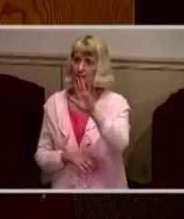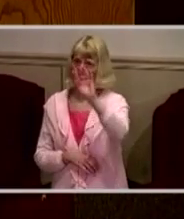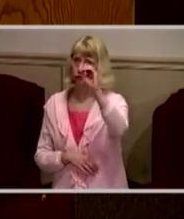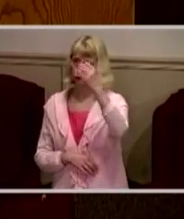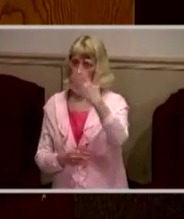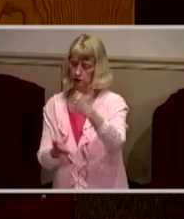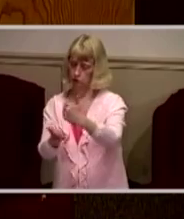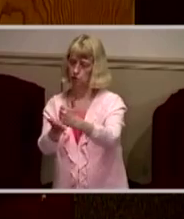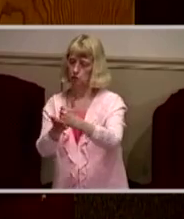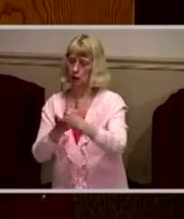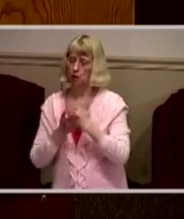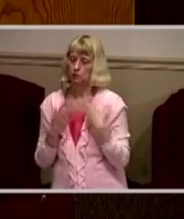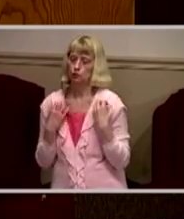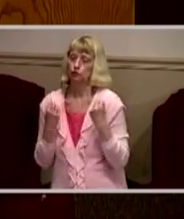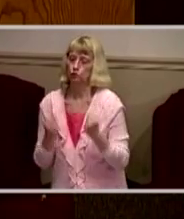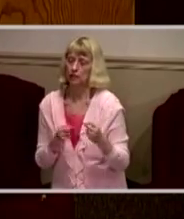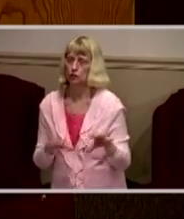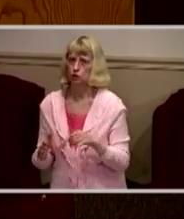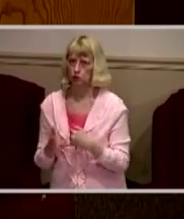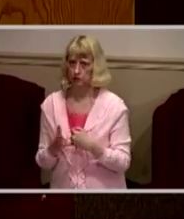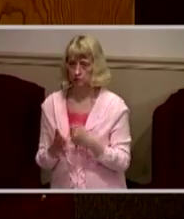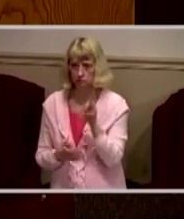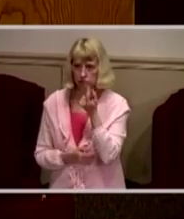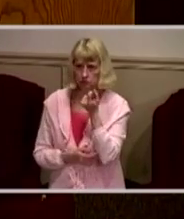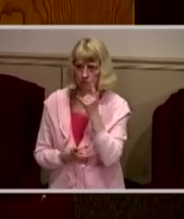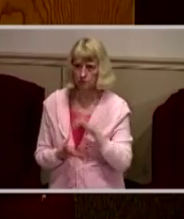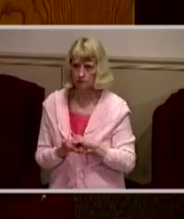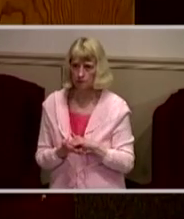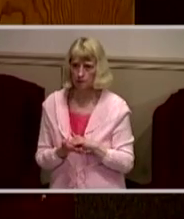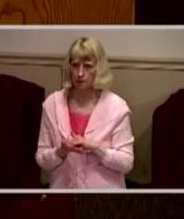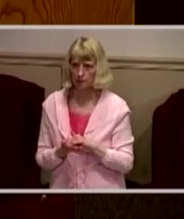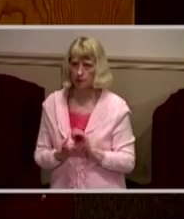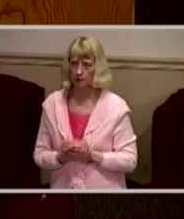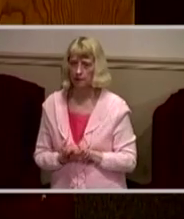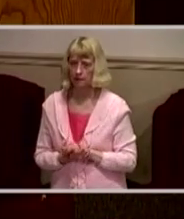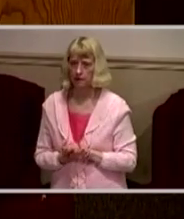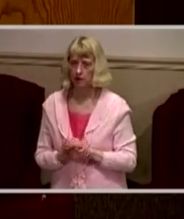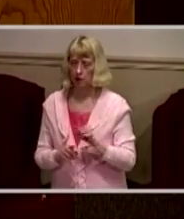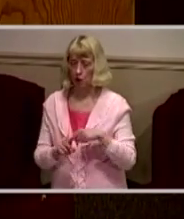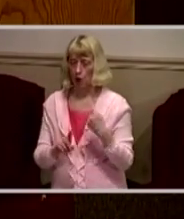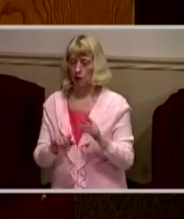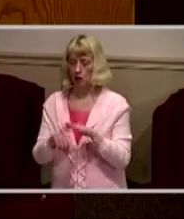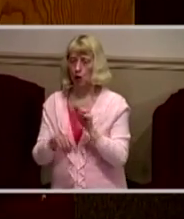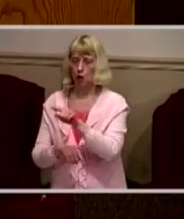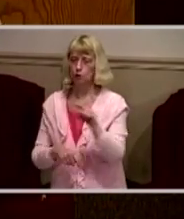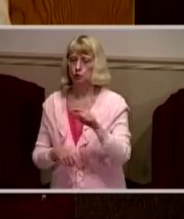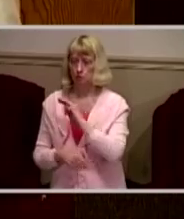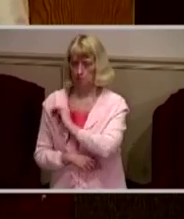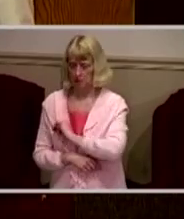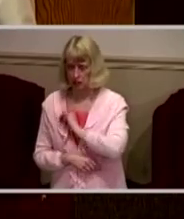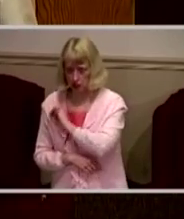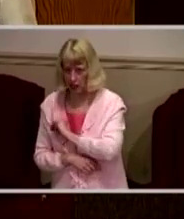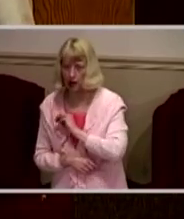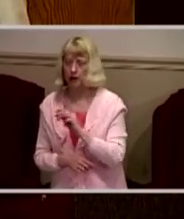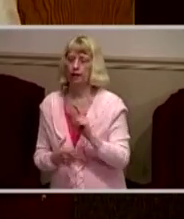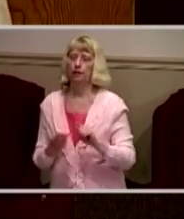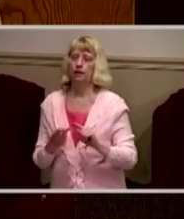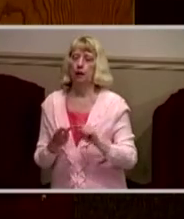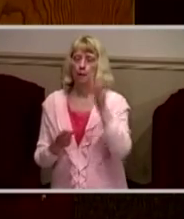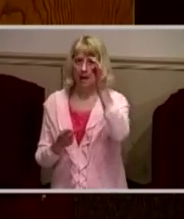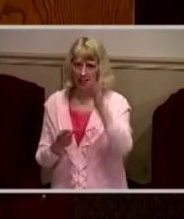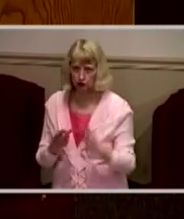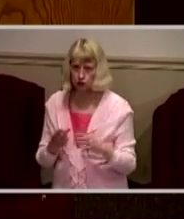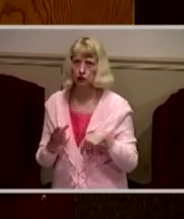grace, gives us the strength to do it. Do you understand that? When he calls you to be a missionary, when he calls you to be a